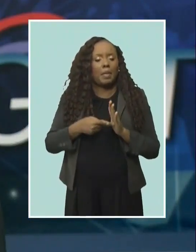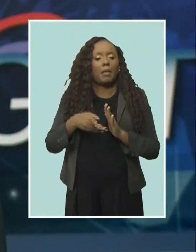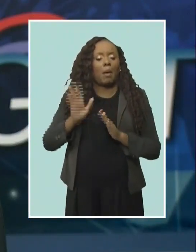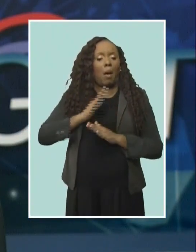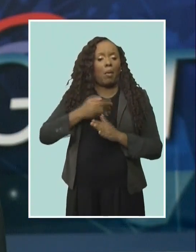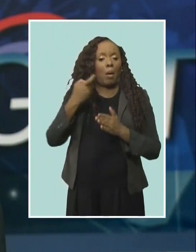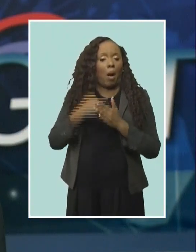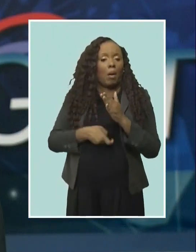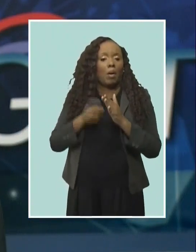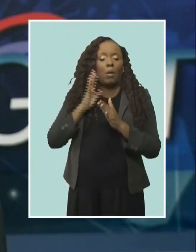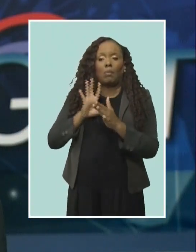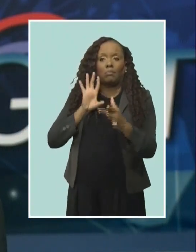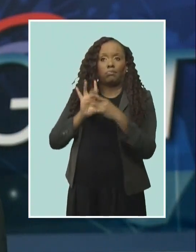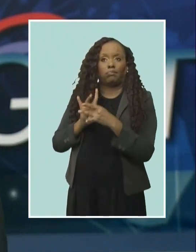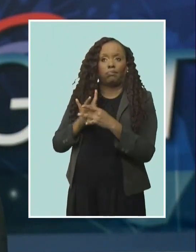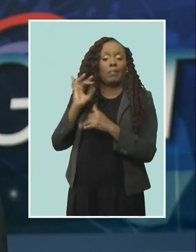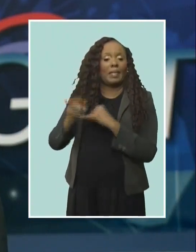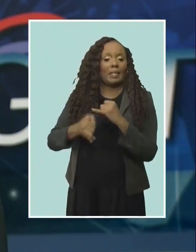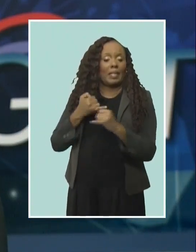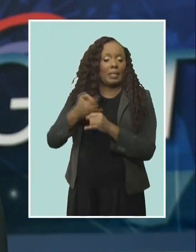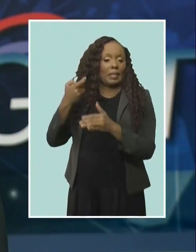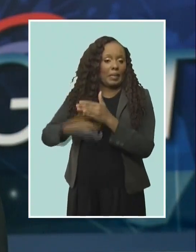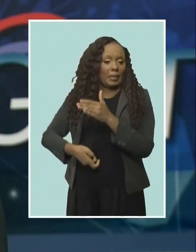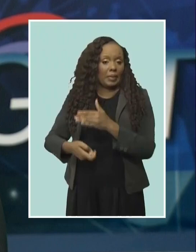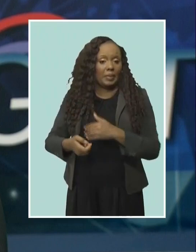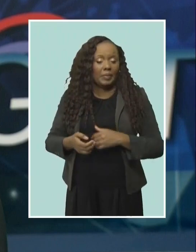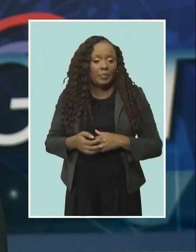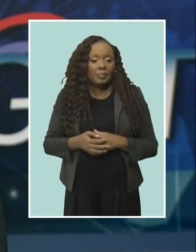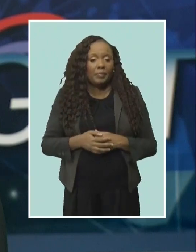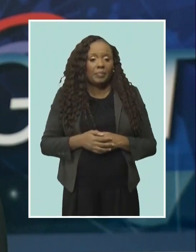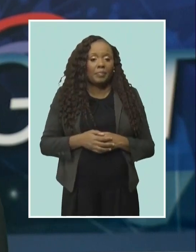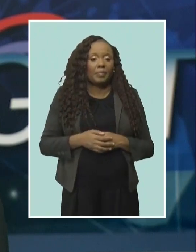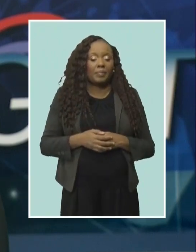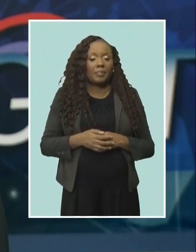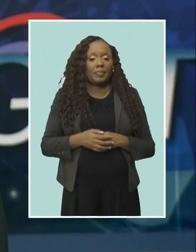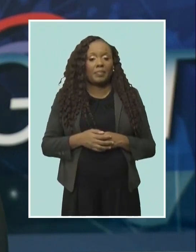retail prices should reflect those on the international market.